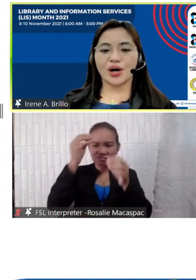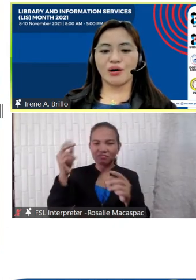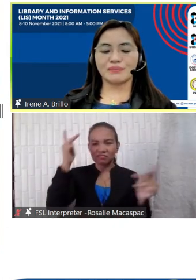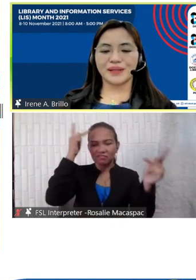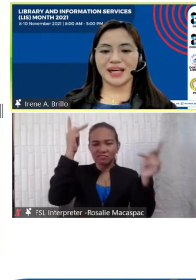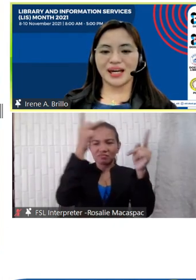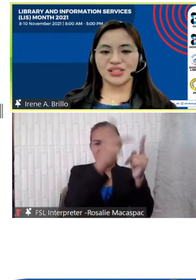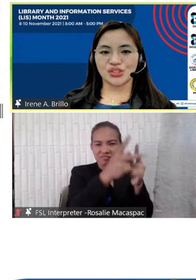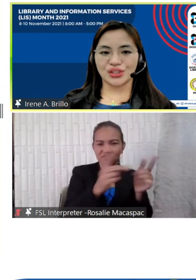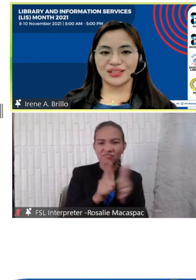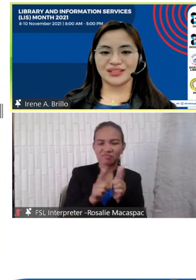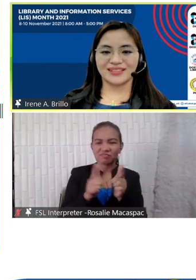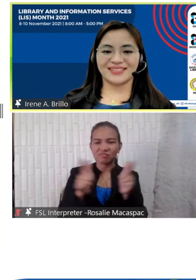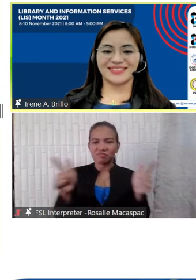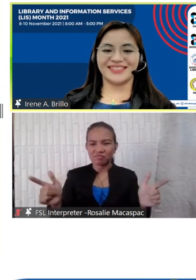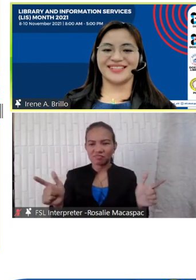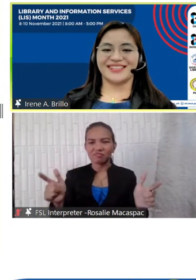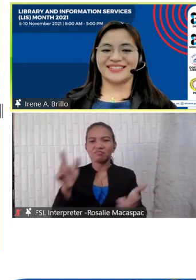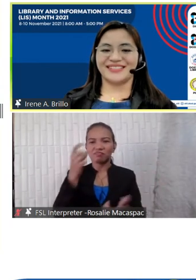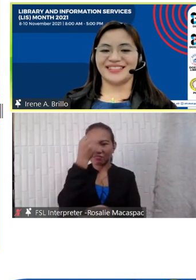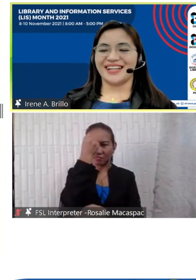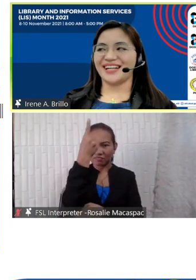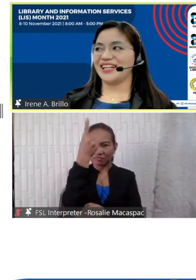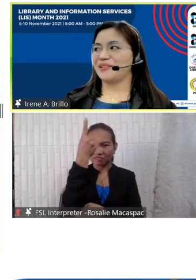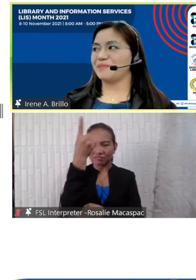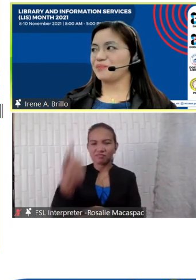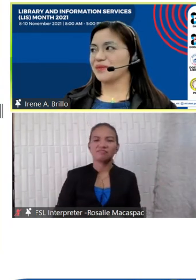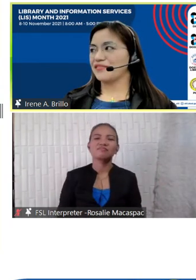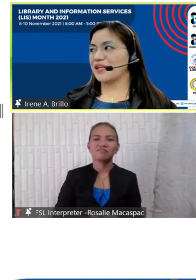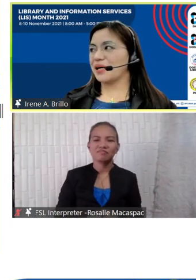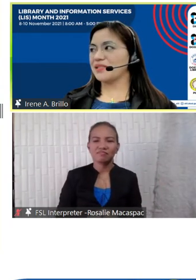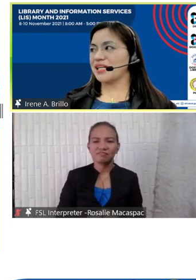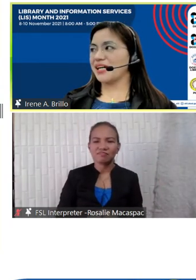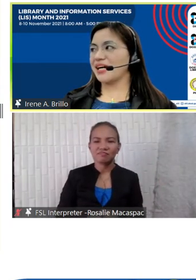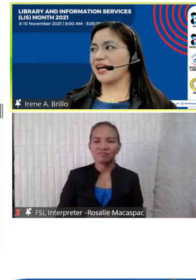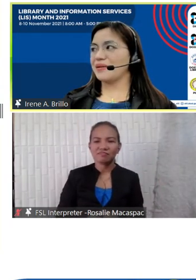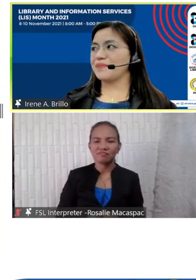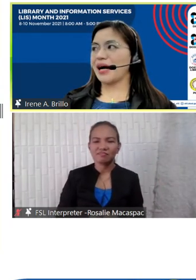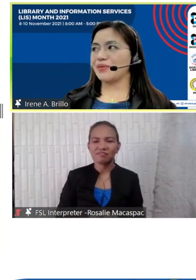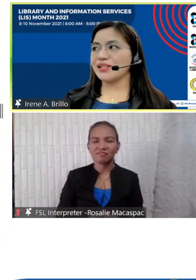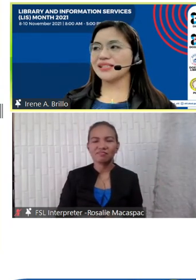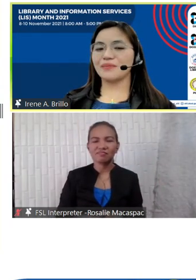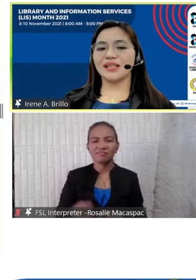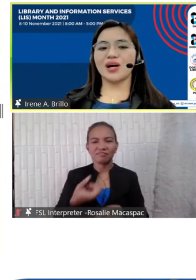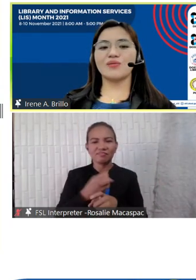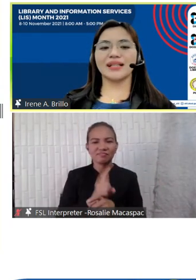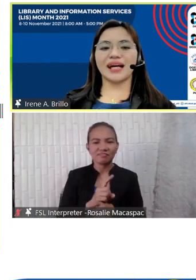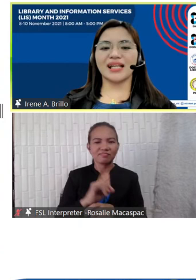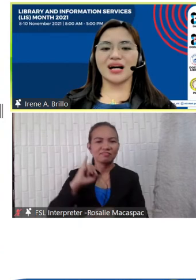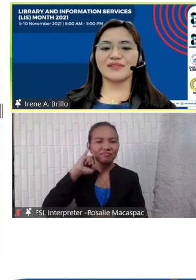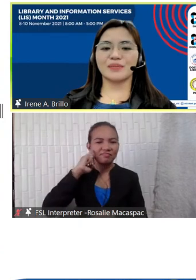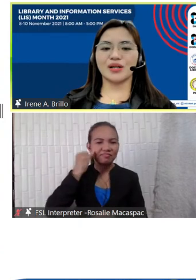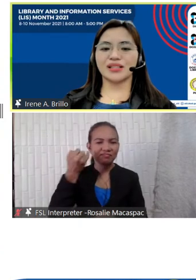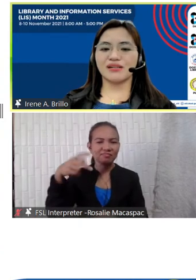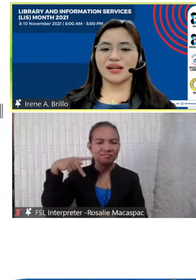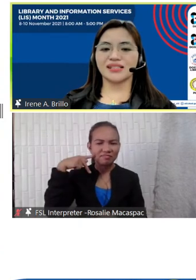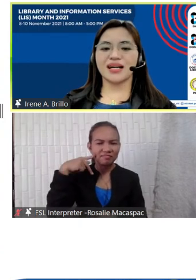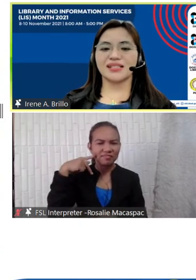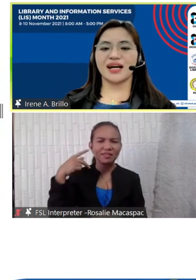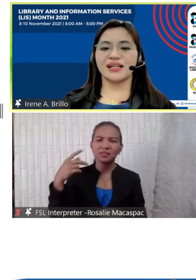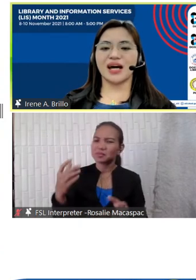greater comprehension. Yan. From Jaya A. Plamo, sabi niya, what I love